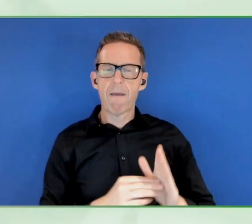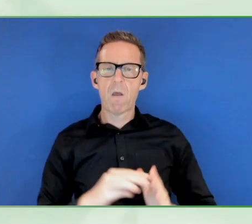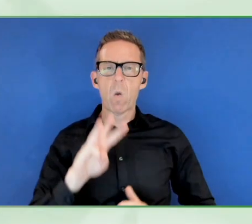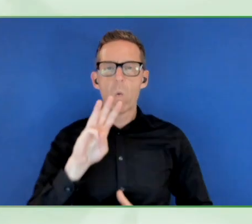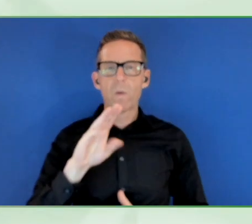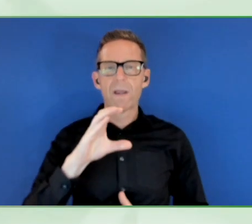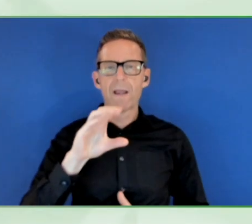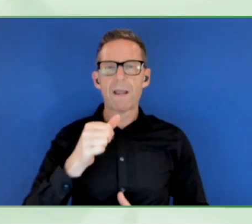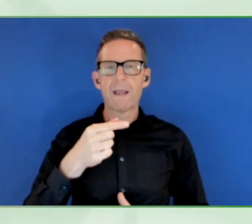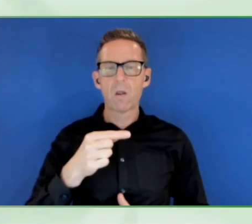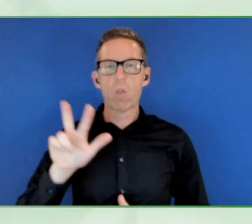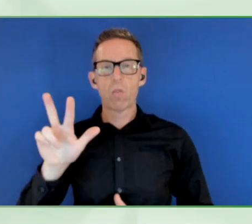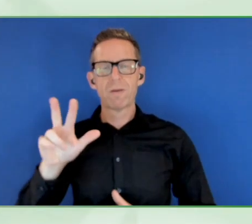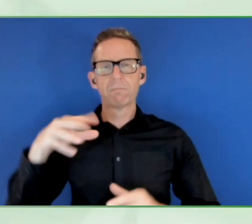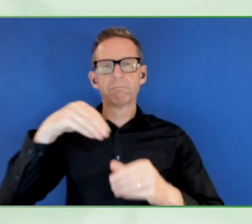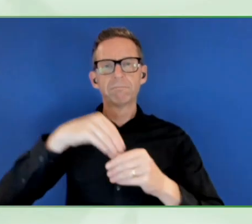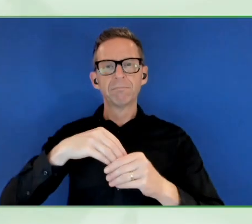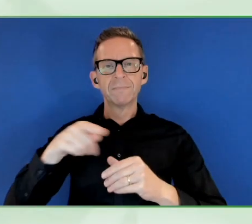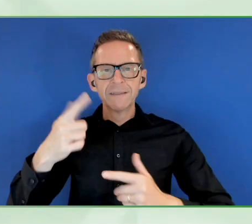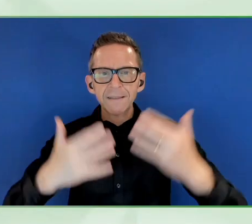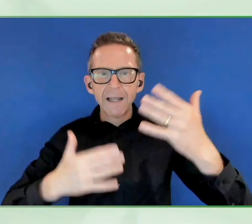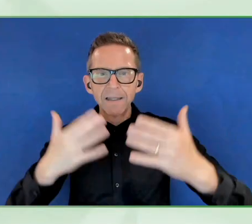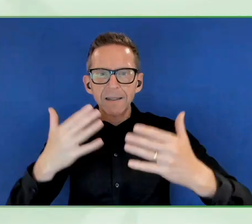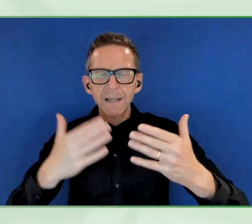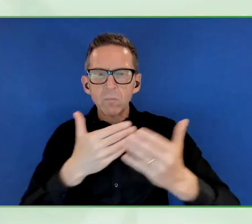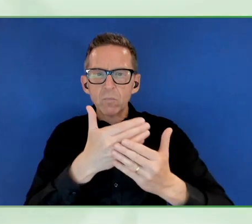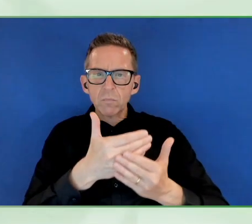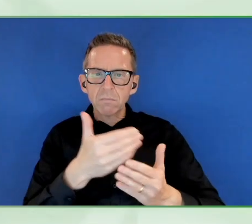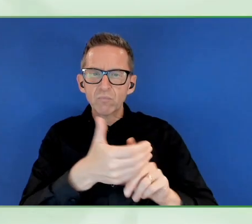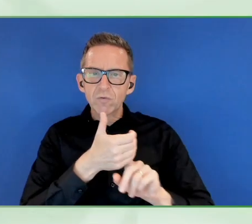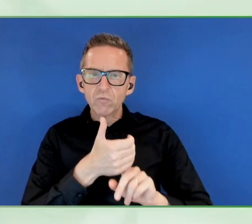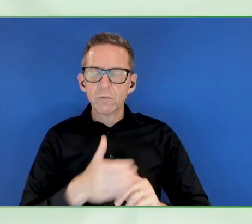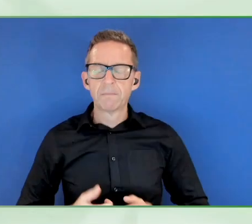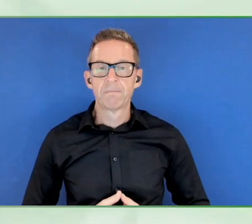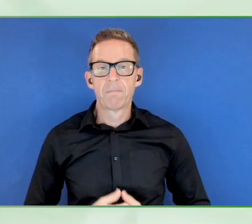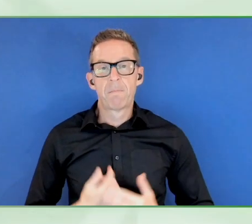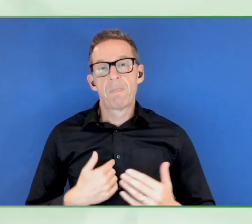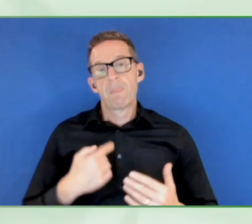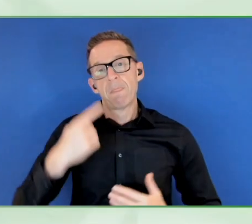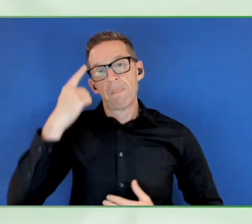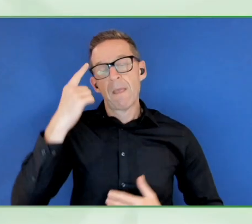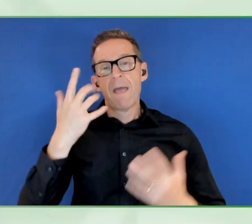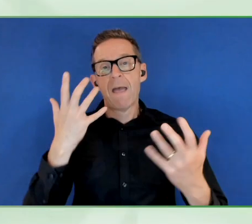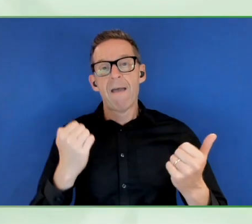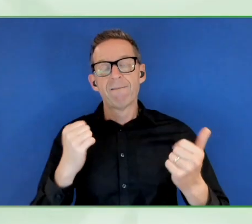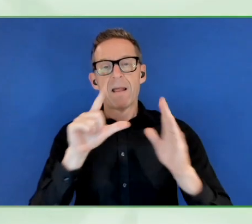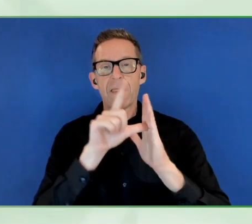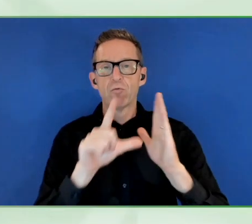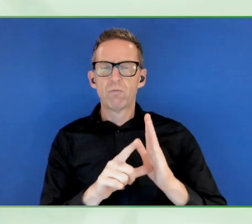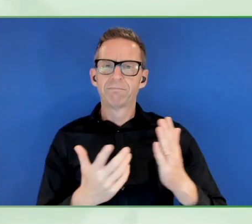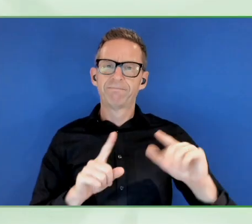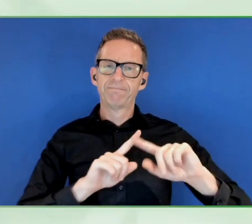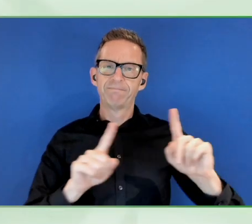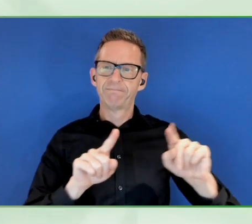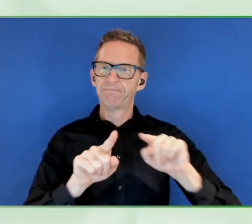My view is there's actual legislation and protections that are covered by other legislation, other standards. So